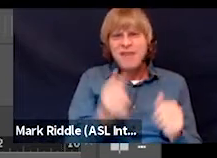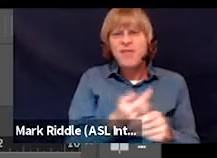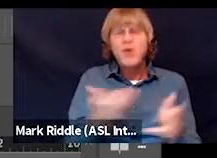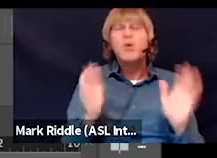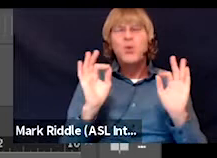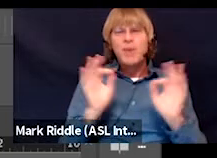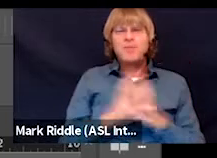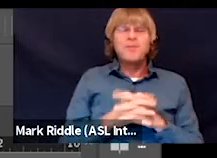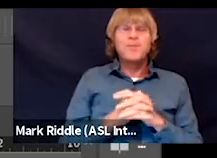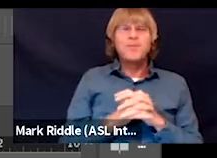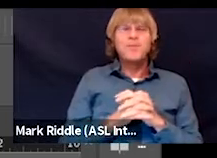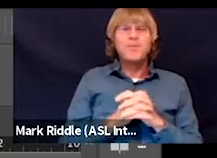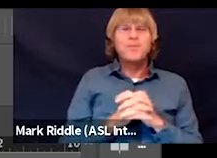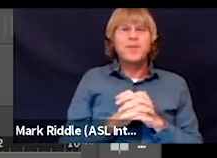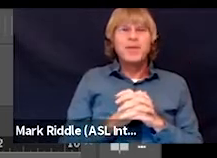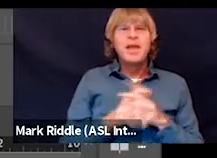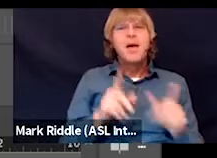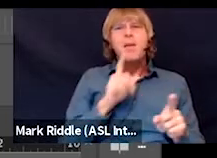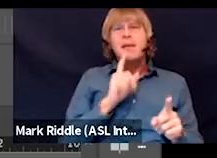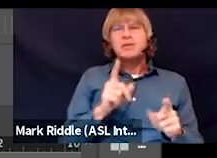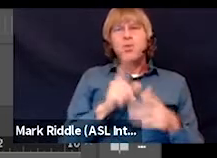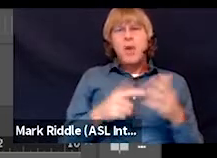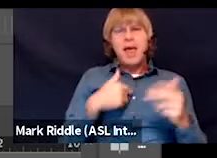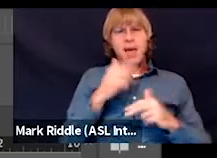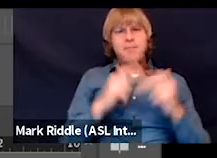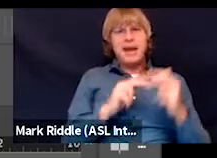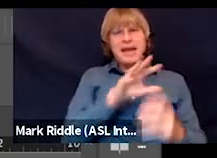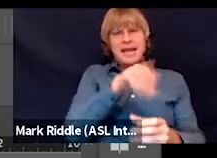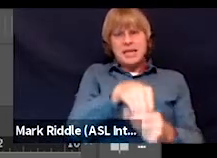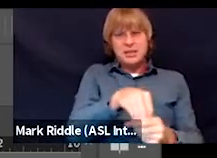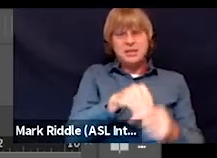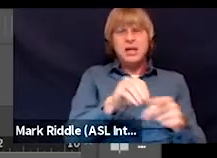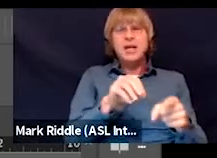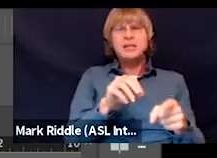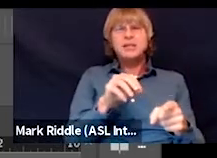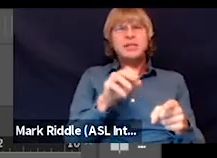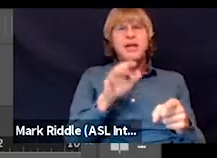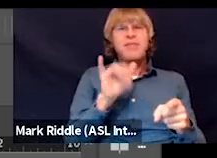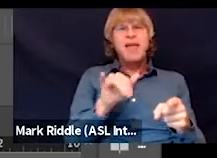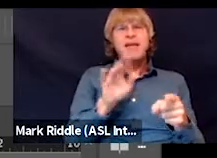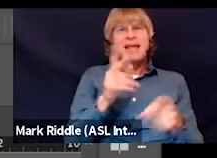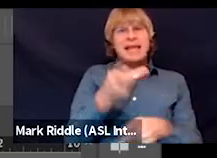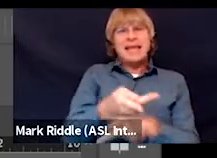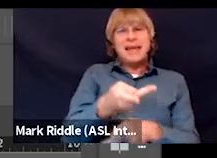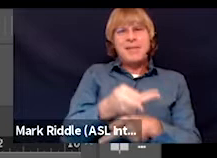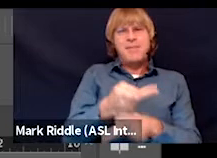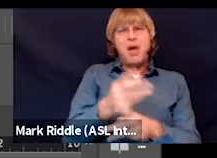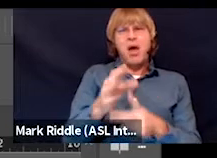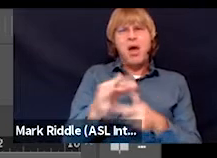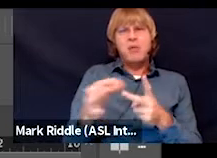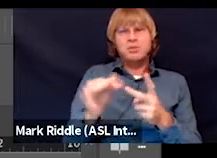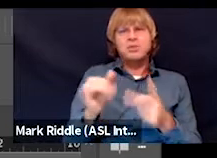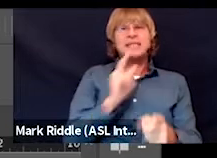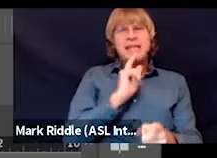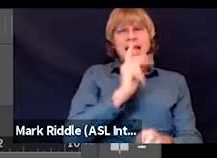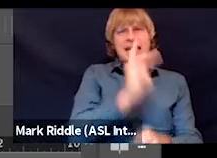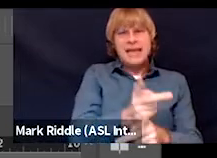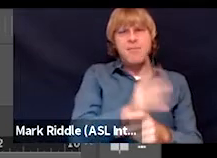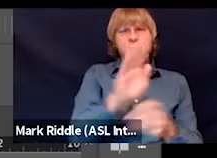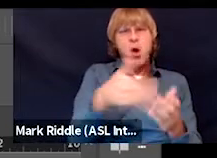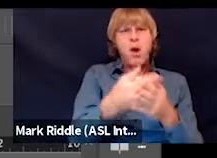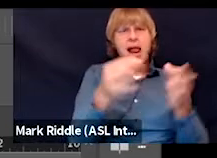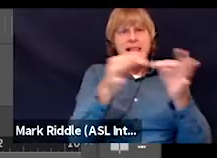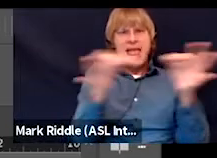right. Basically, what I have built in here is a keep option that says keep all the